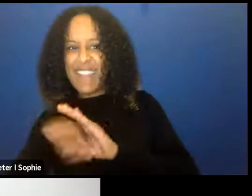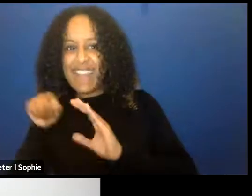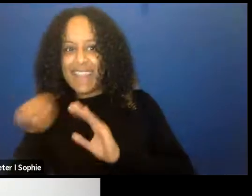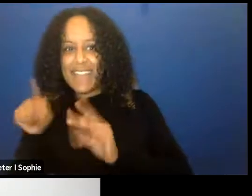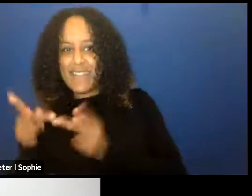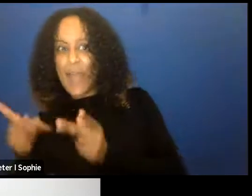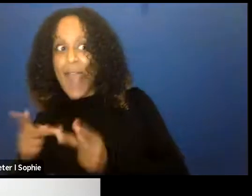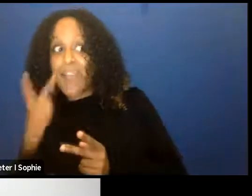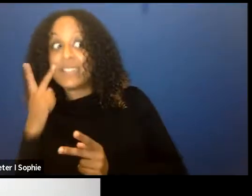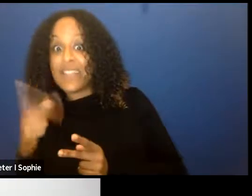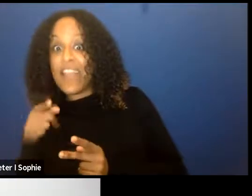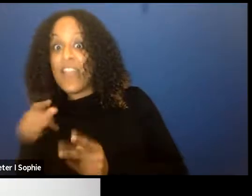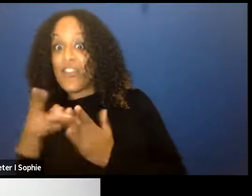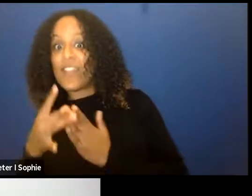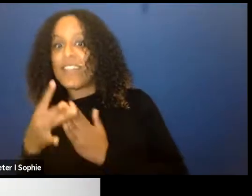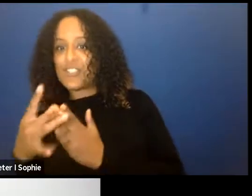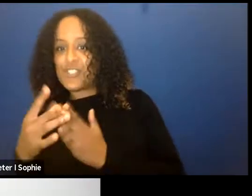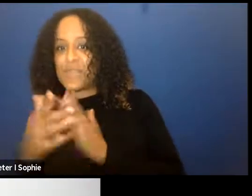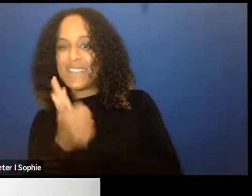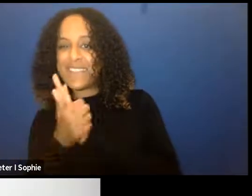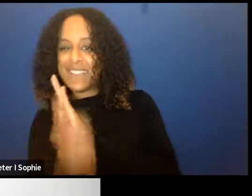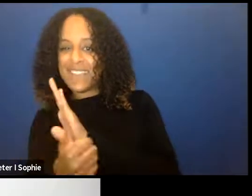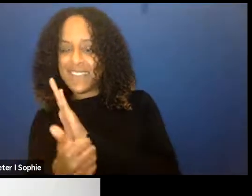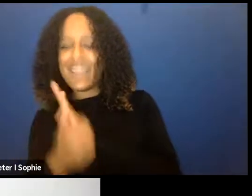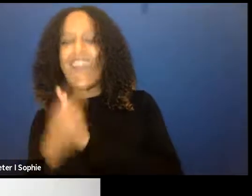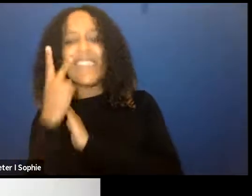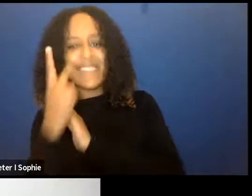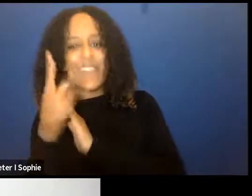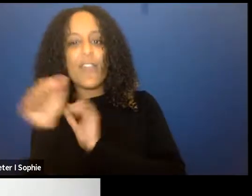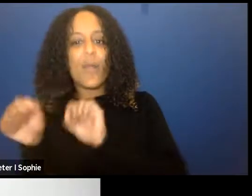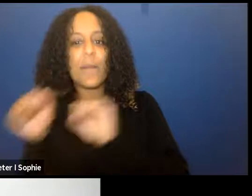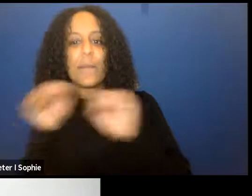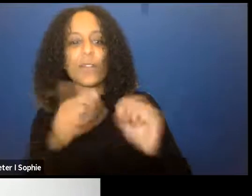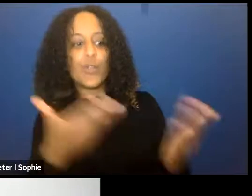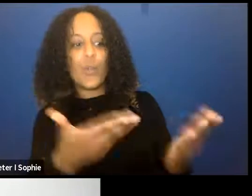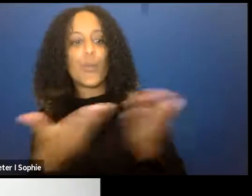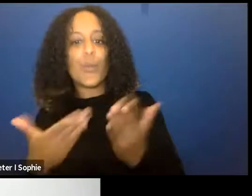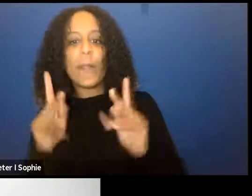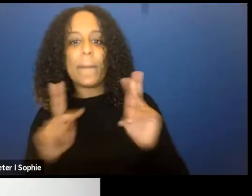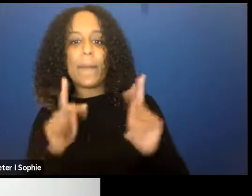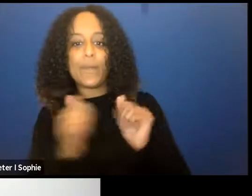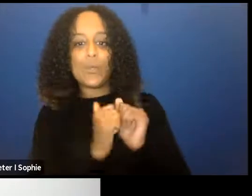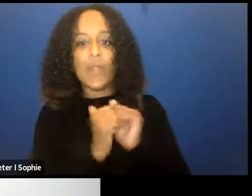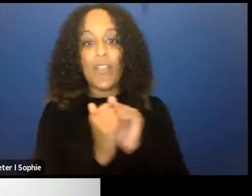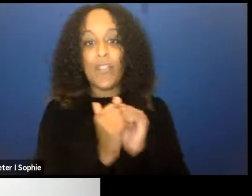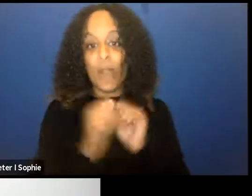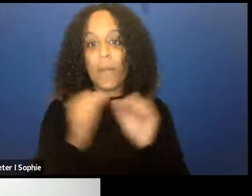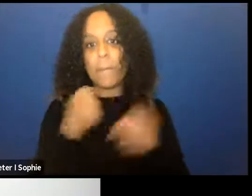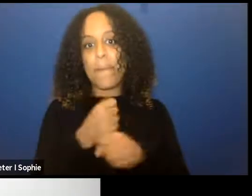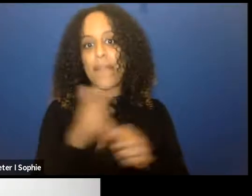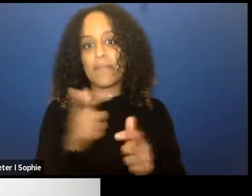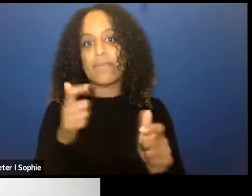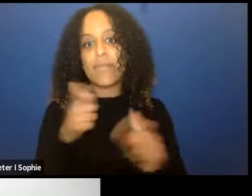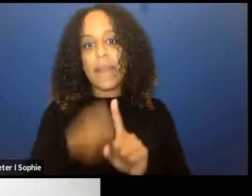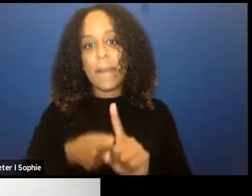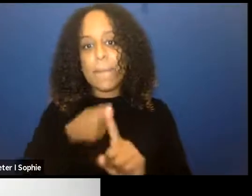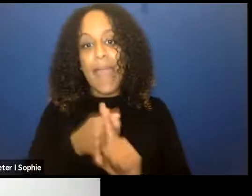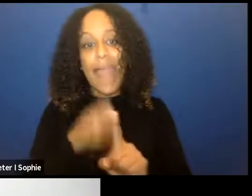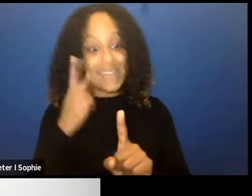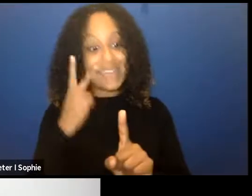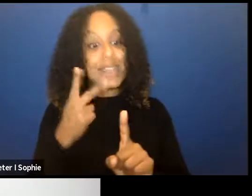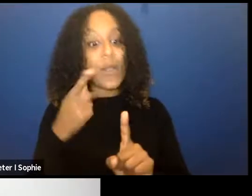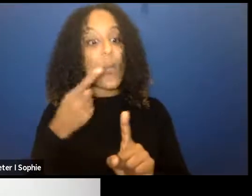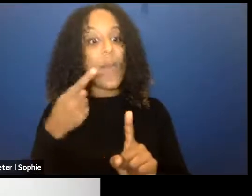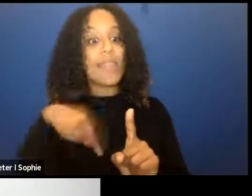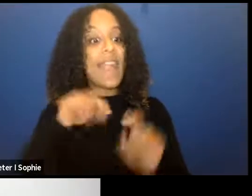I've seen their leadership skills. I've seen their ability to bring people together and make an impact. I've seen what they can do